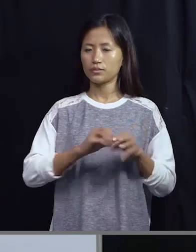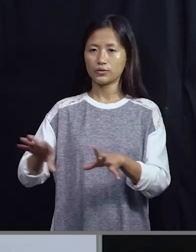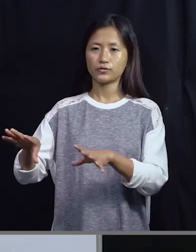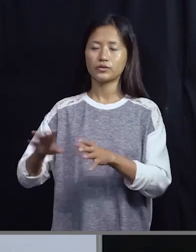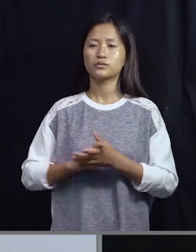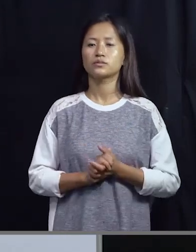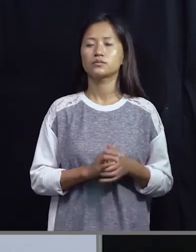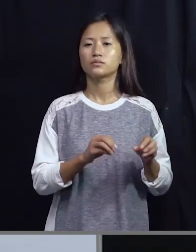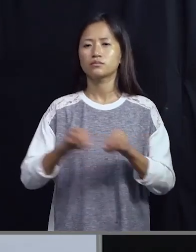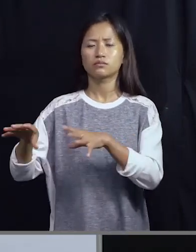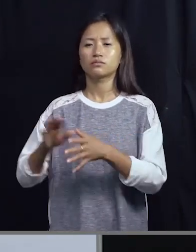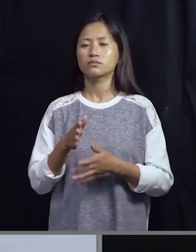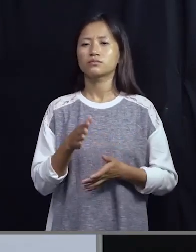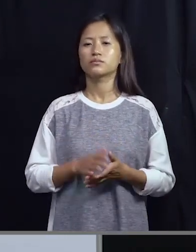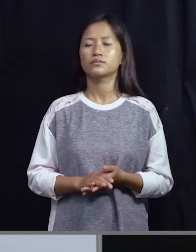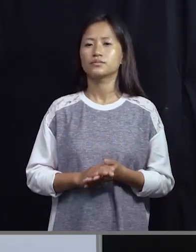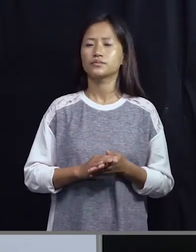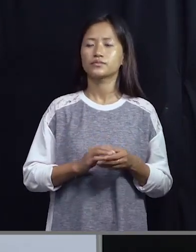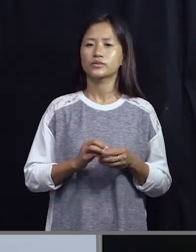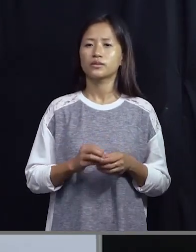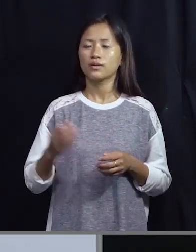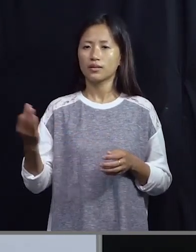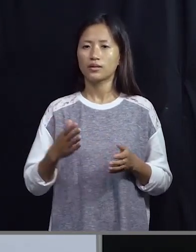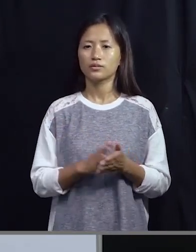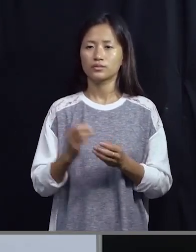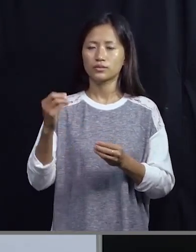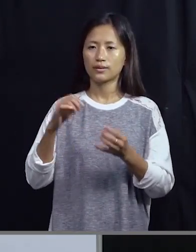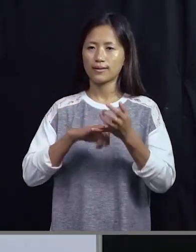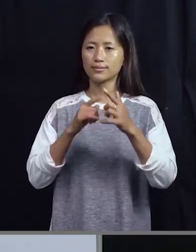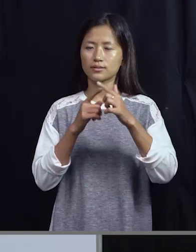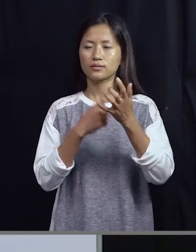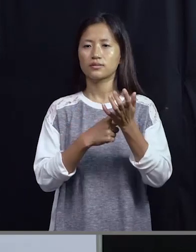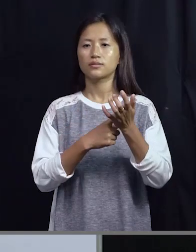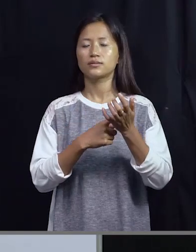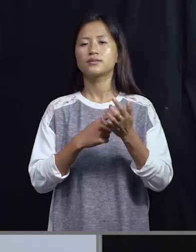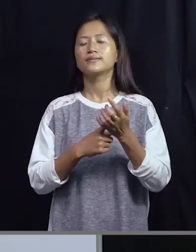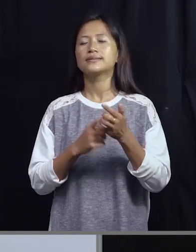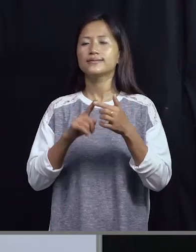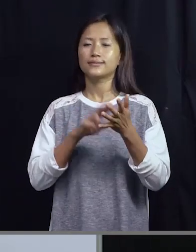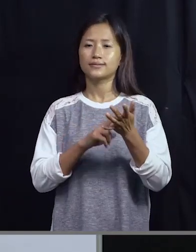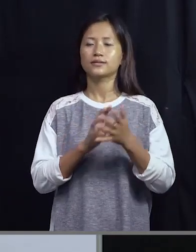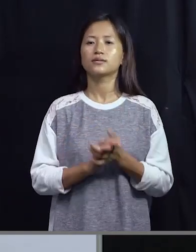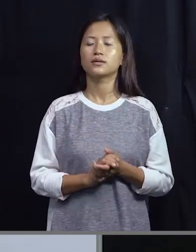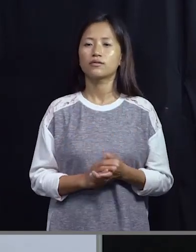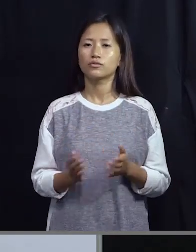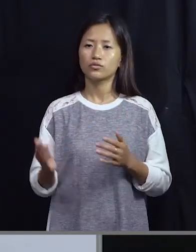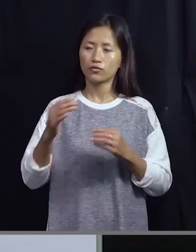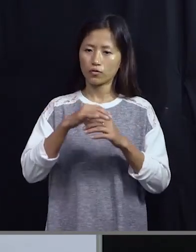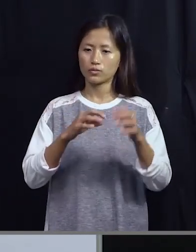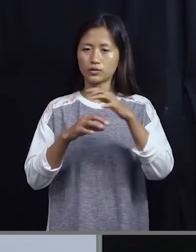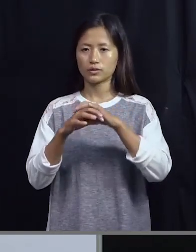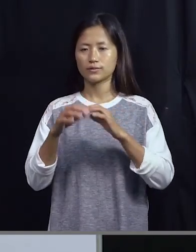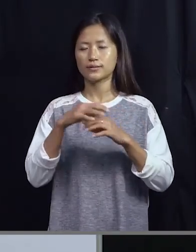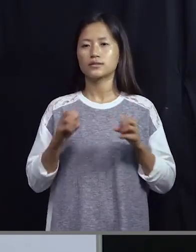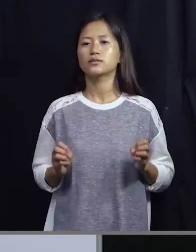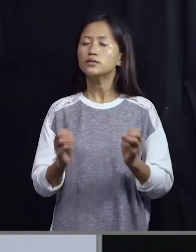from these new strands, and the ends are jointed, forming a continuous strand,